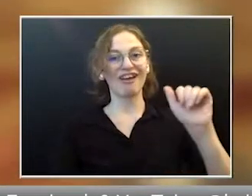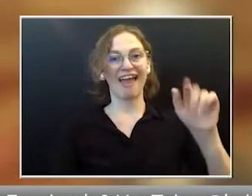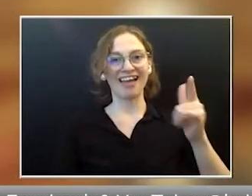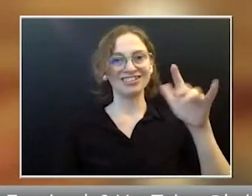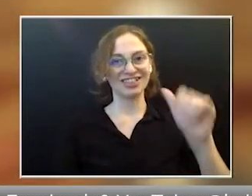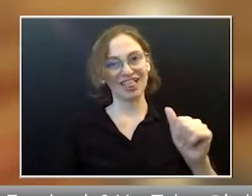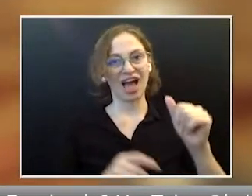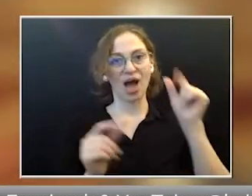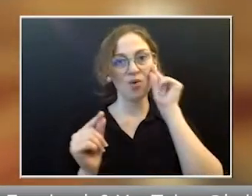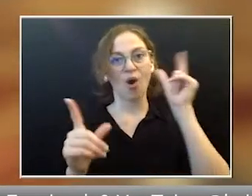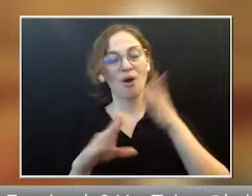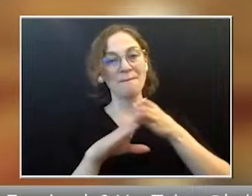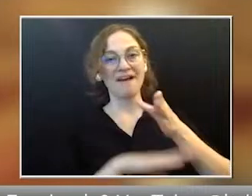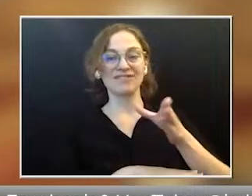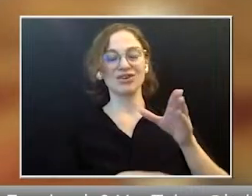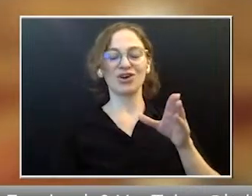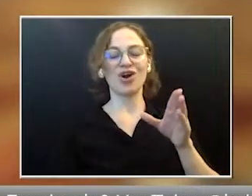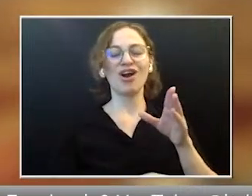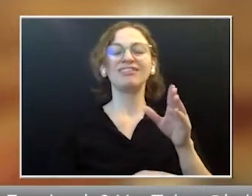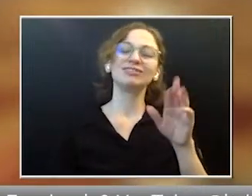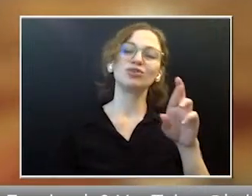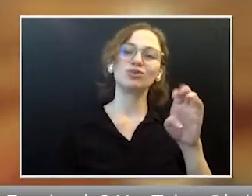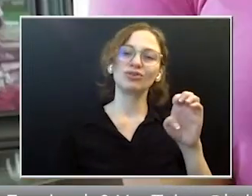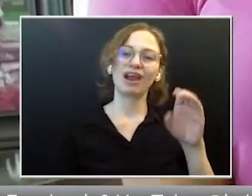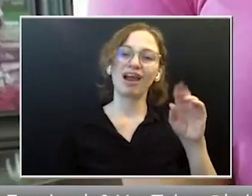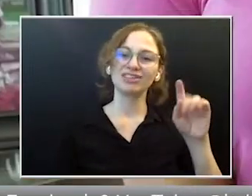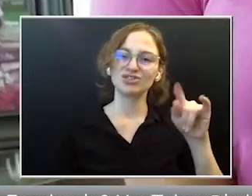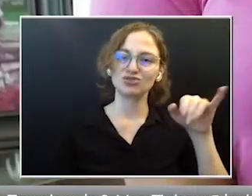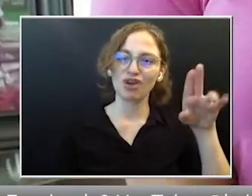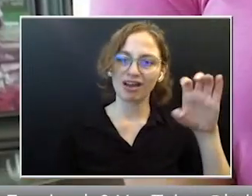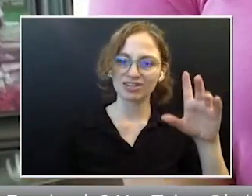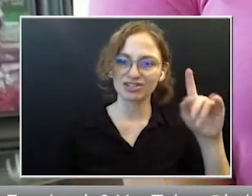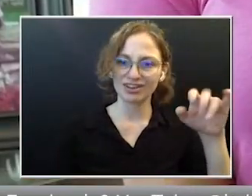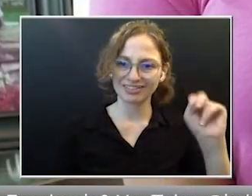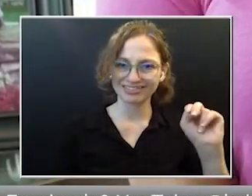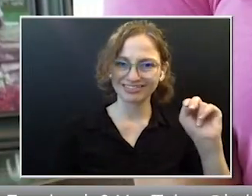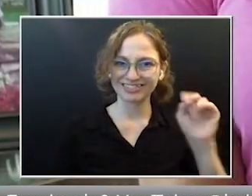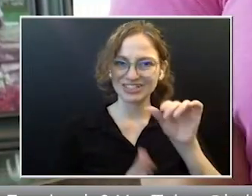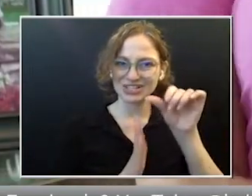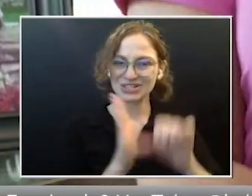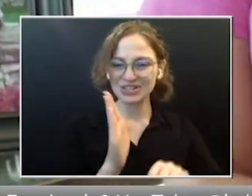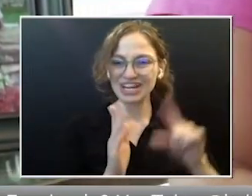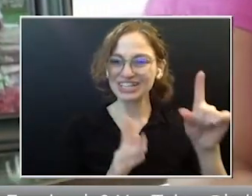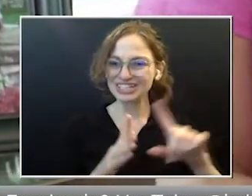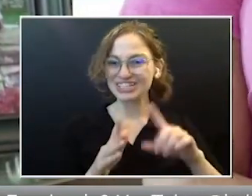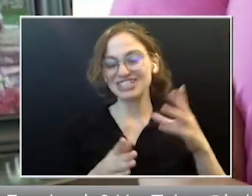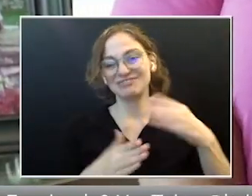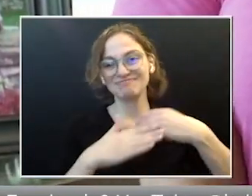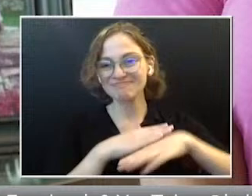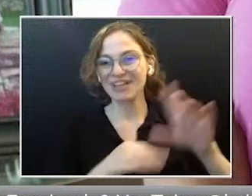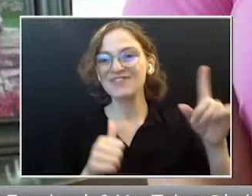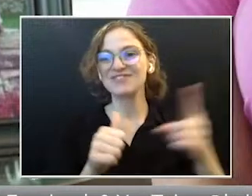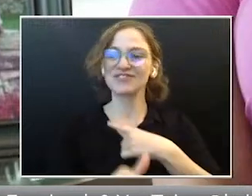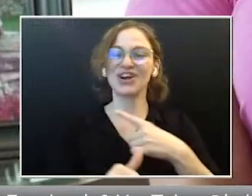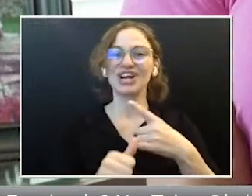her first fitness competition. And guess what? It went great. I won.